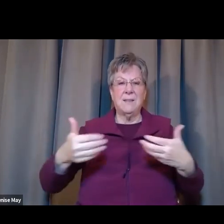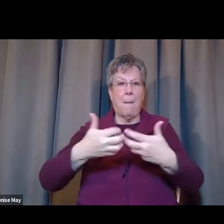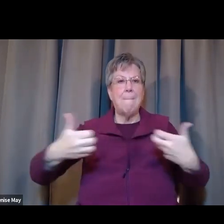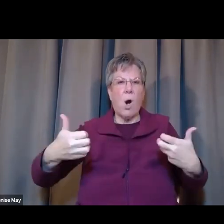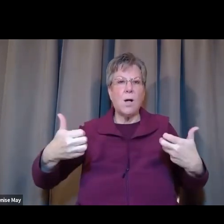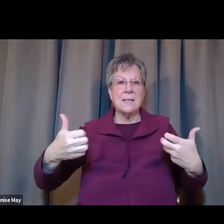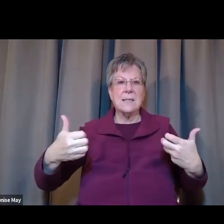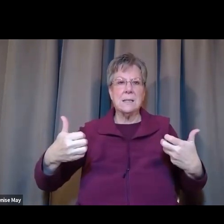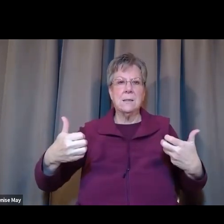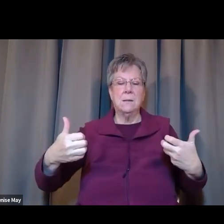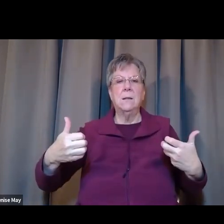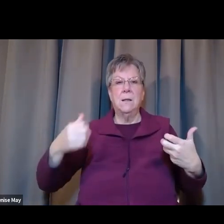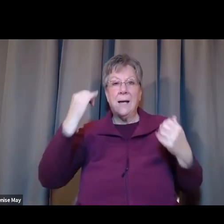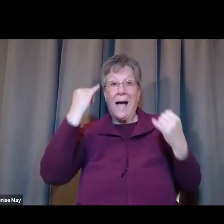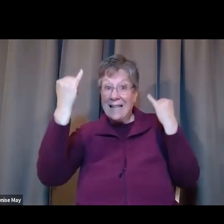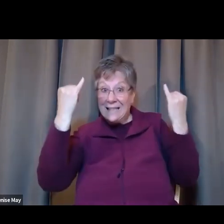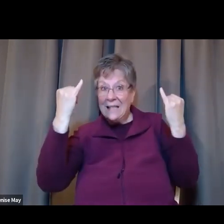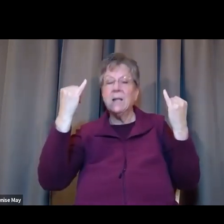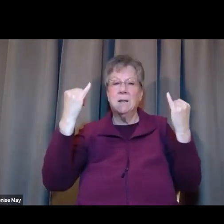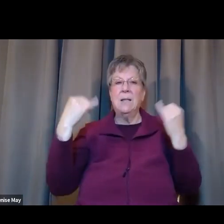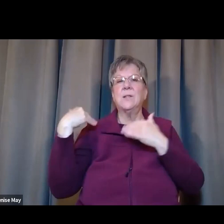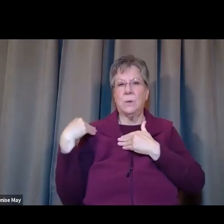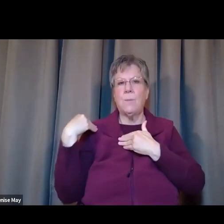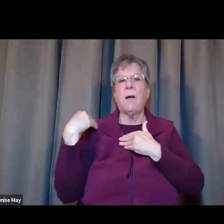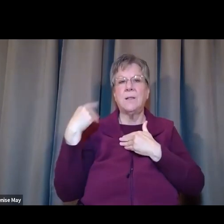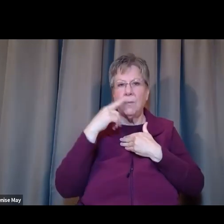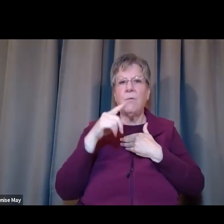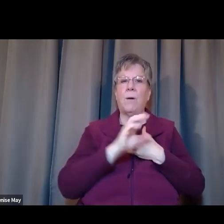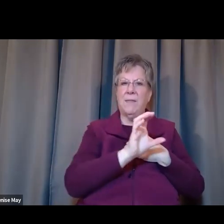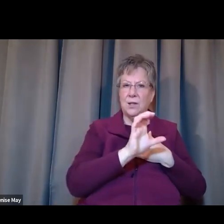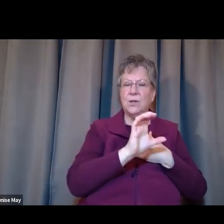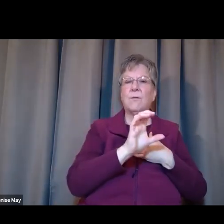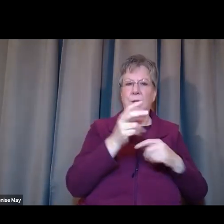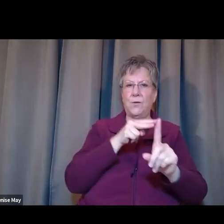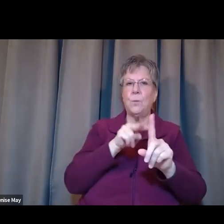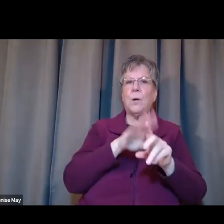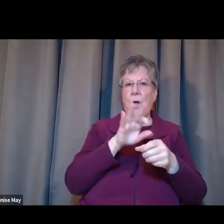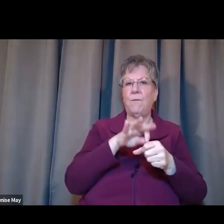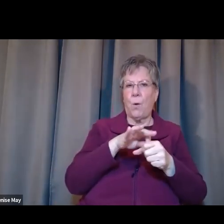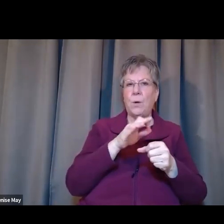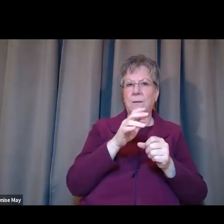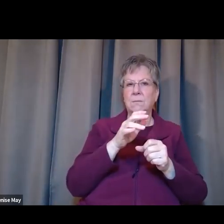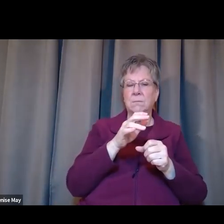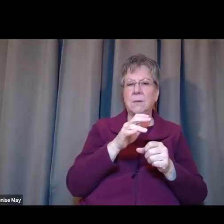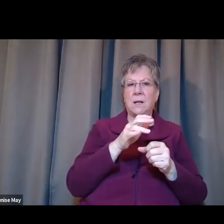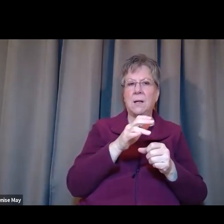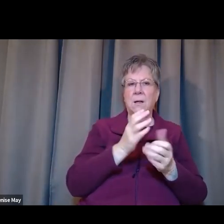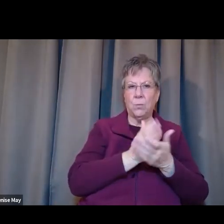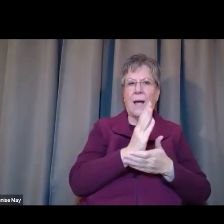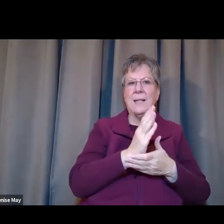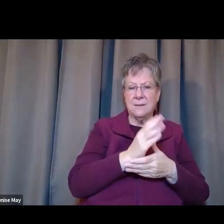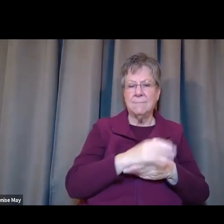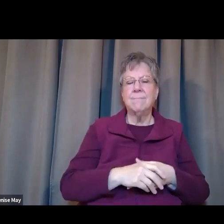calculation is at least as responsible for the conservative viewpoint on voting laws as any principled stance with respect to federalism